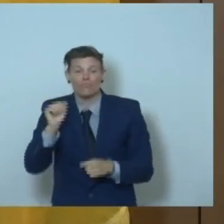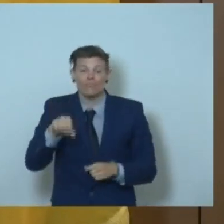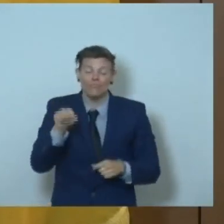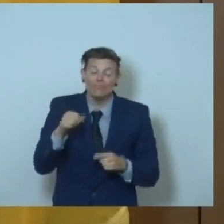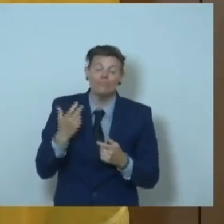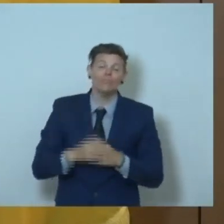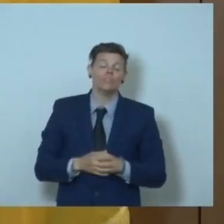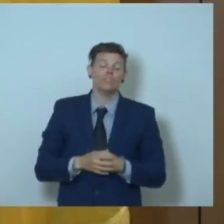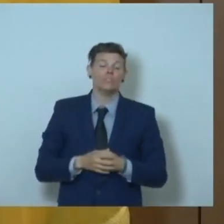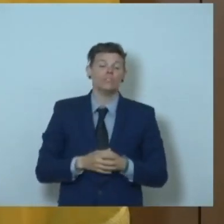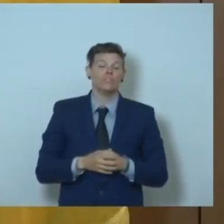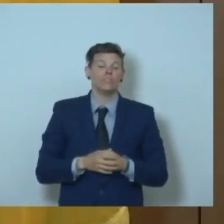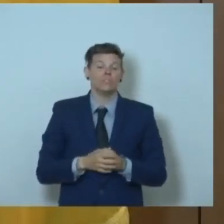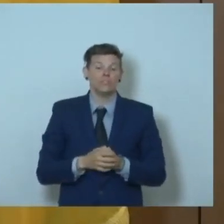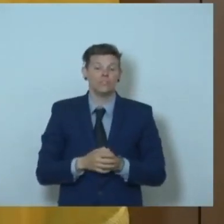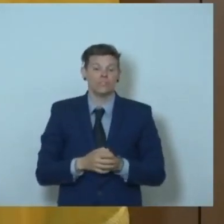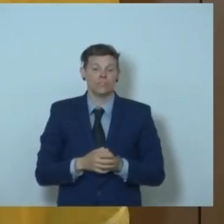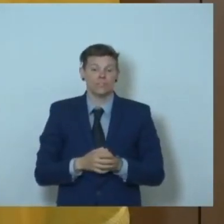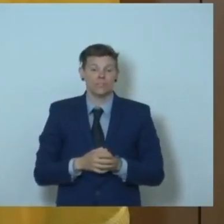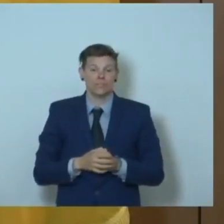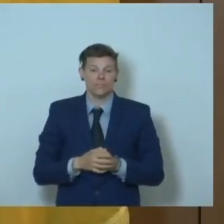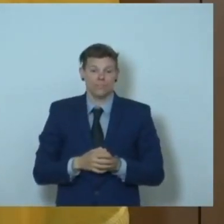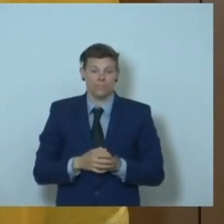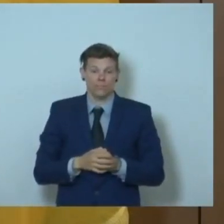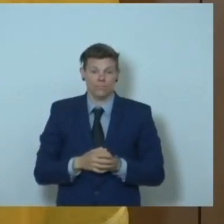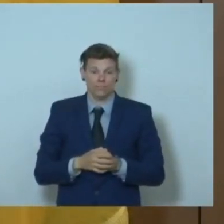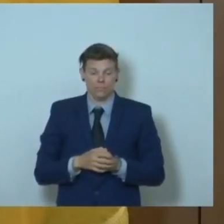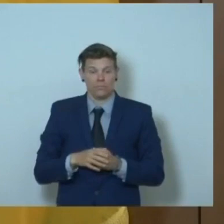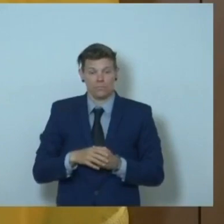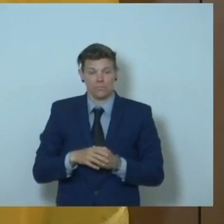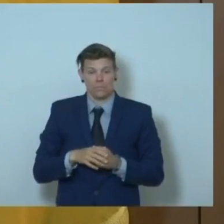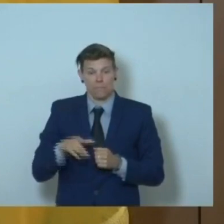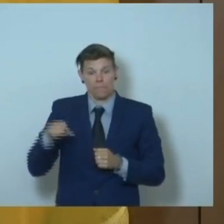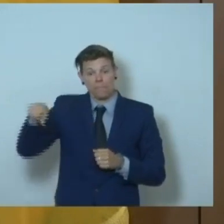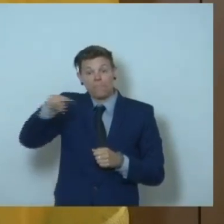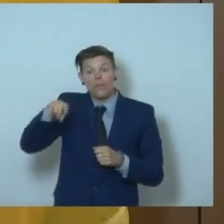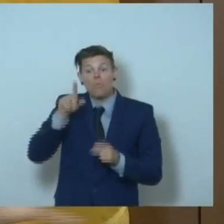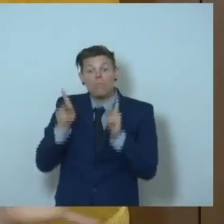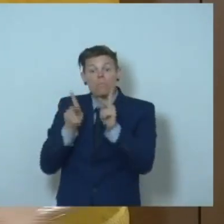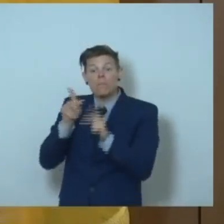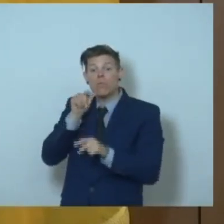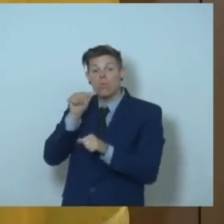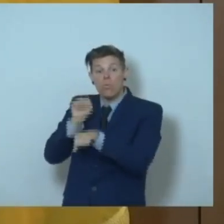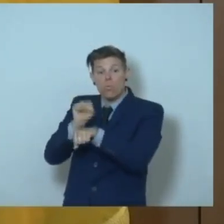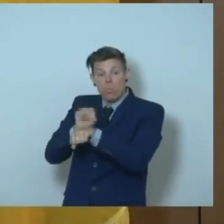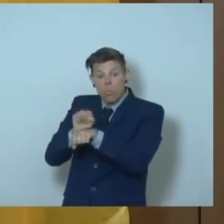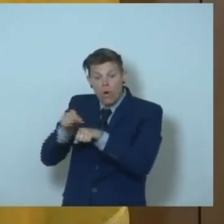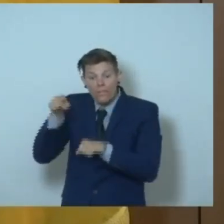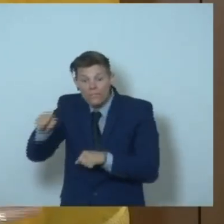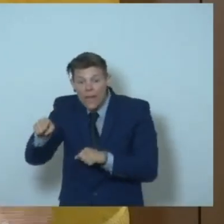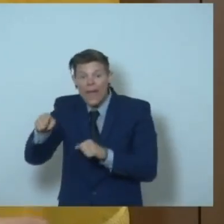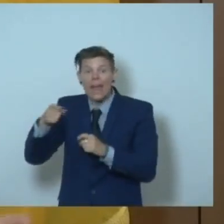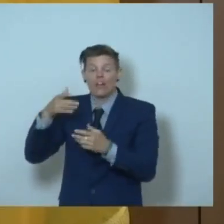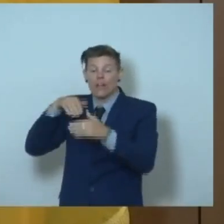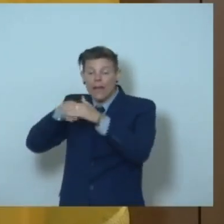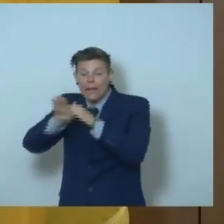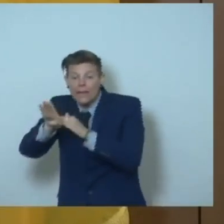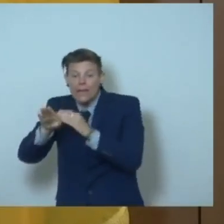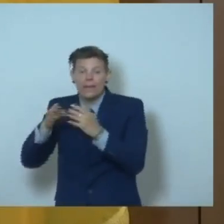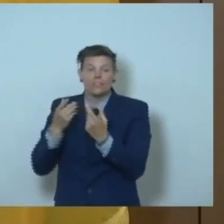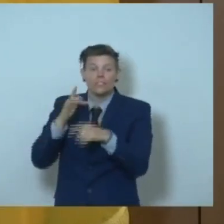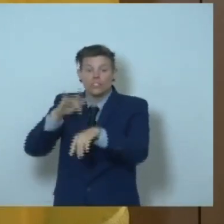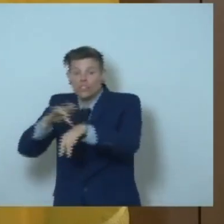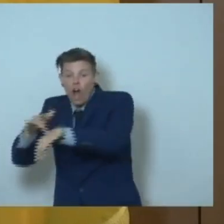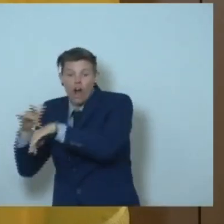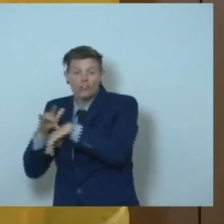those sovereign nations, tribal members work in those venues, which means they're moving potentially this virus back and forth.